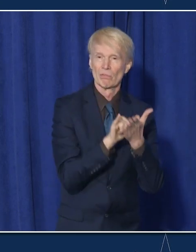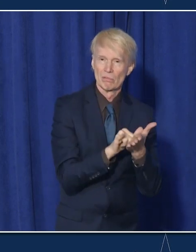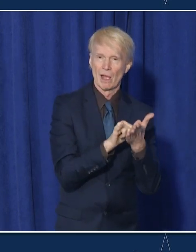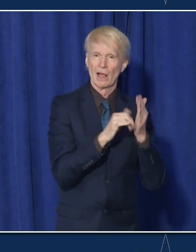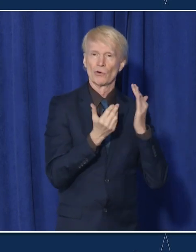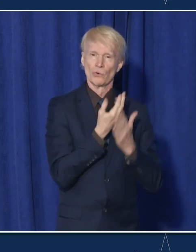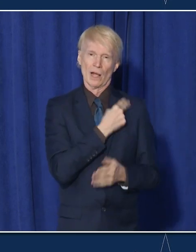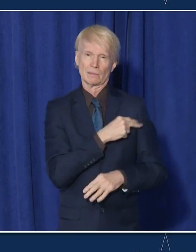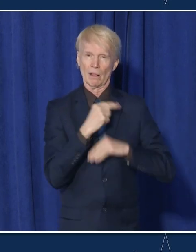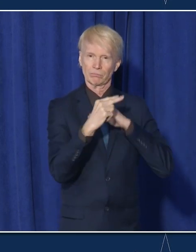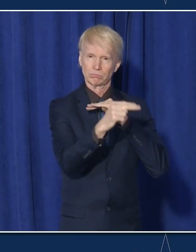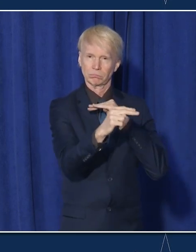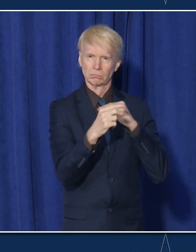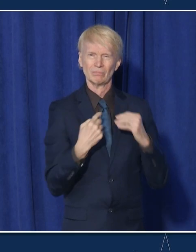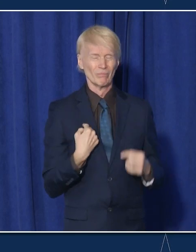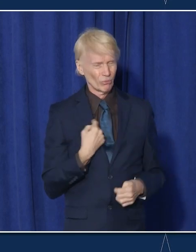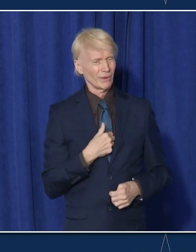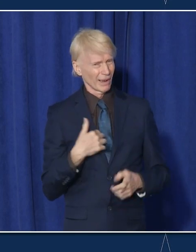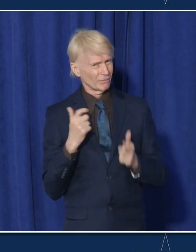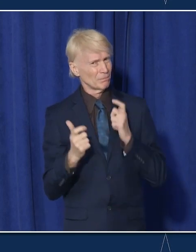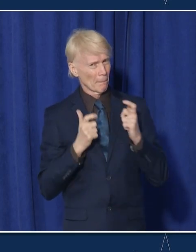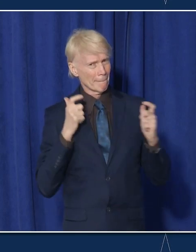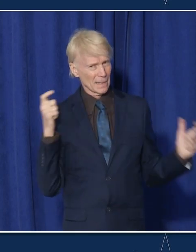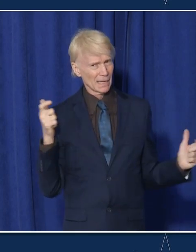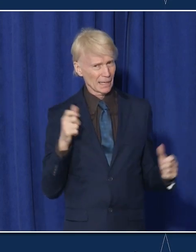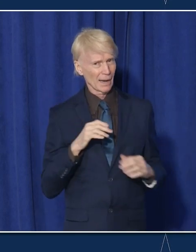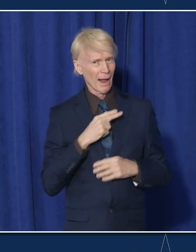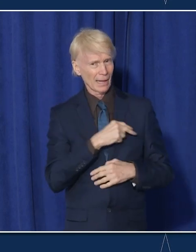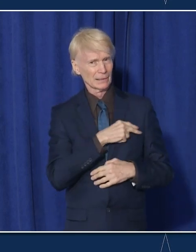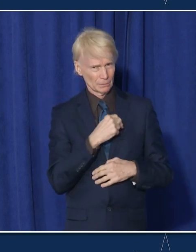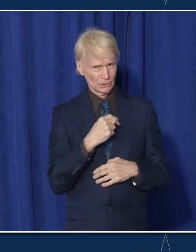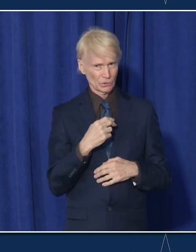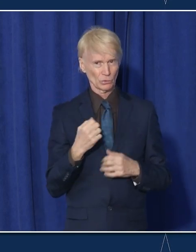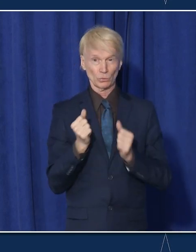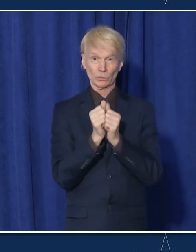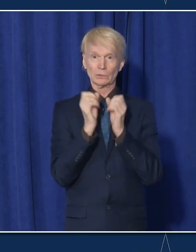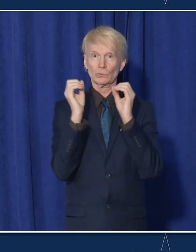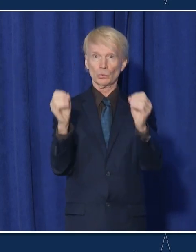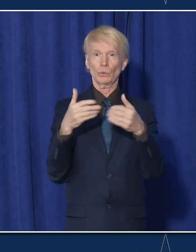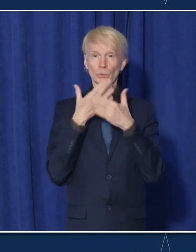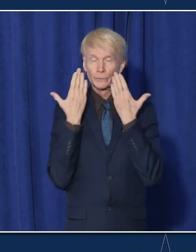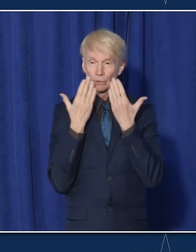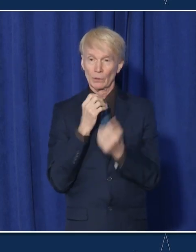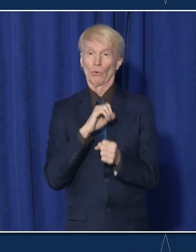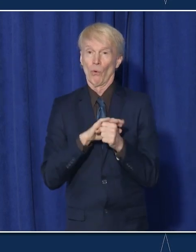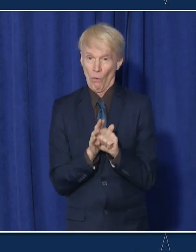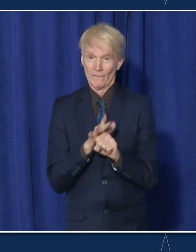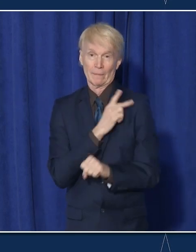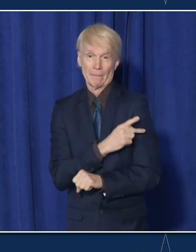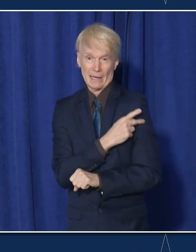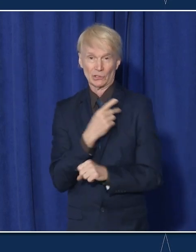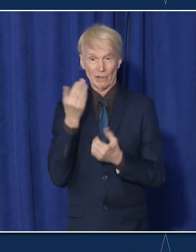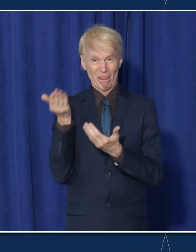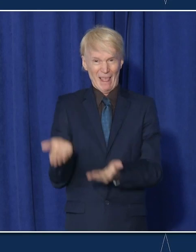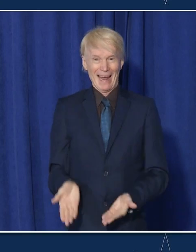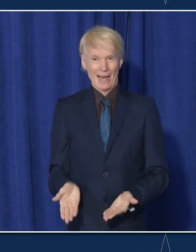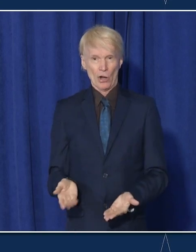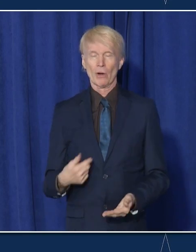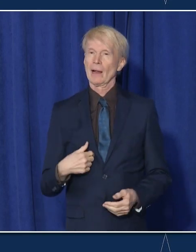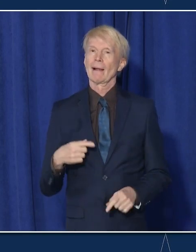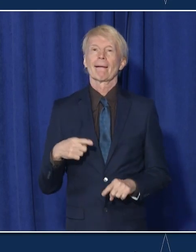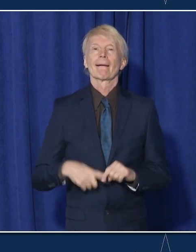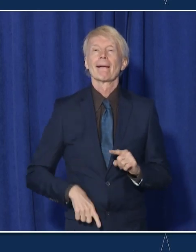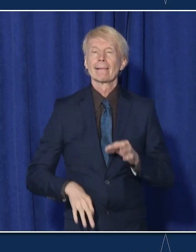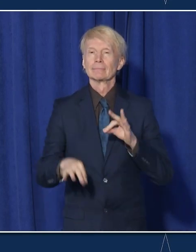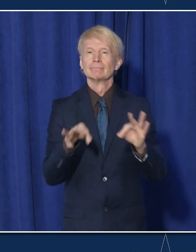we have hospitals, big hospitals, right now in Chicago with 0 COVID patients in them. I cannot tell you